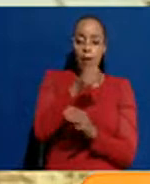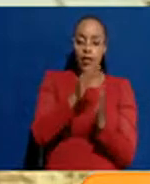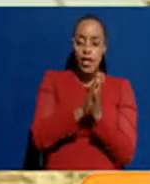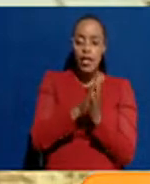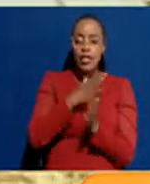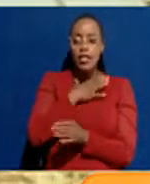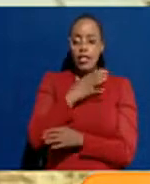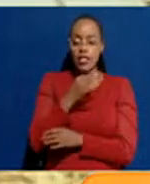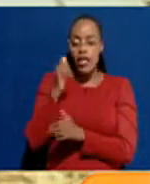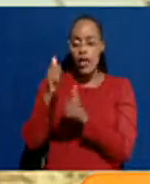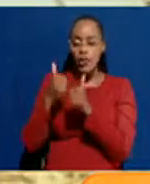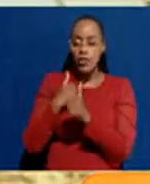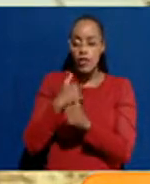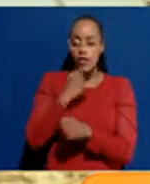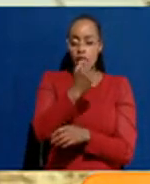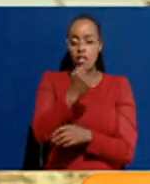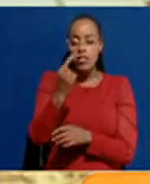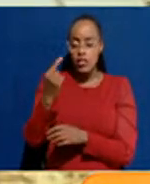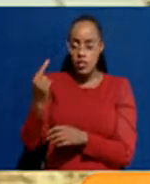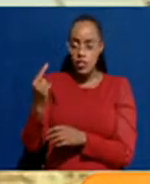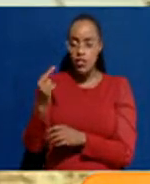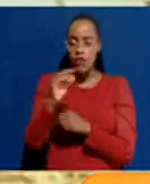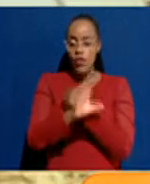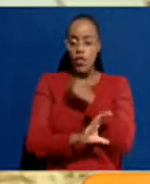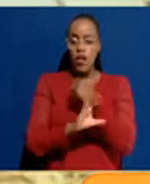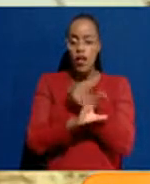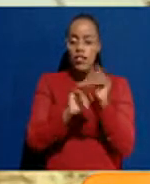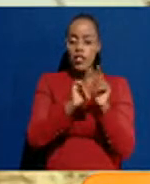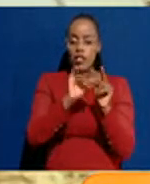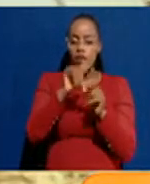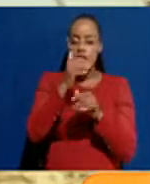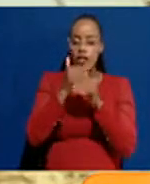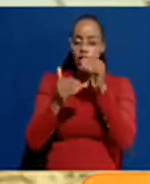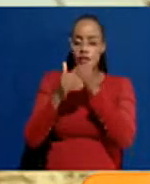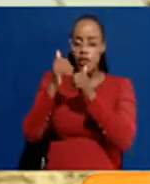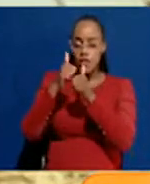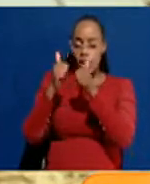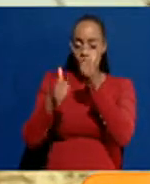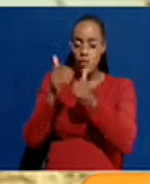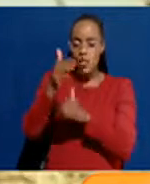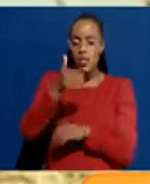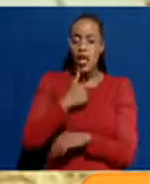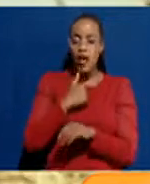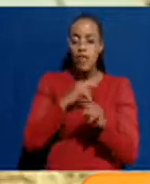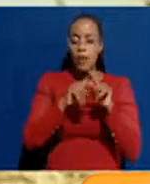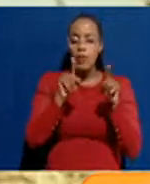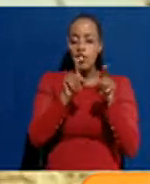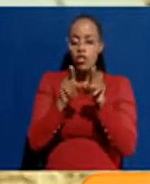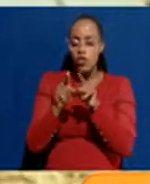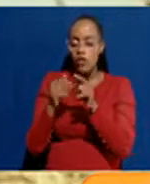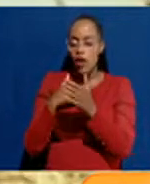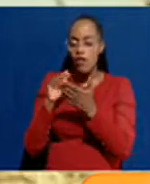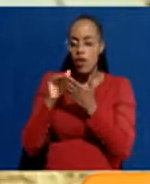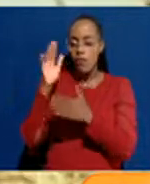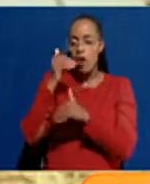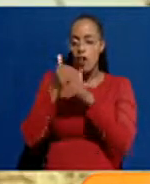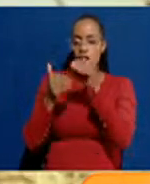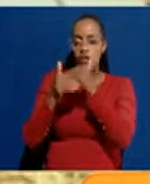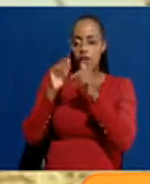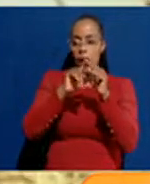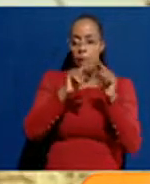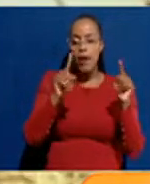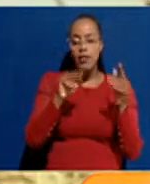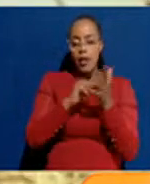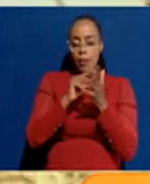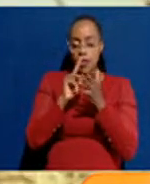desire that each and every part of this country is going to be lit. So that infrastructure is already there. But there's still some room to do more infrastructure. But what I